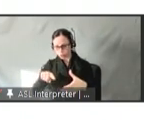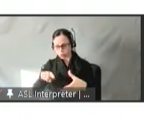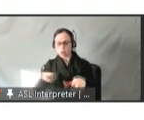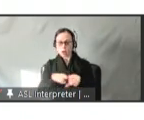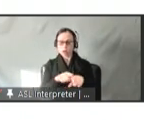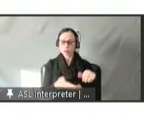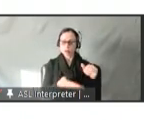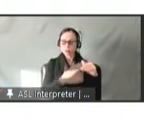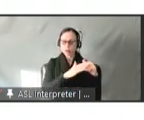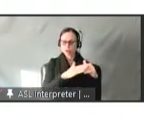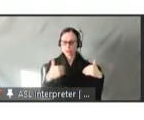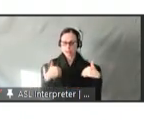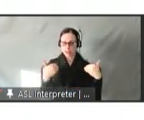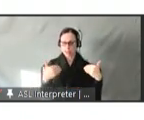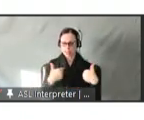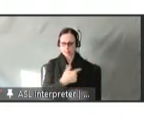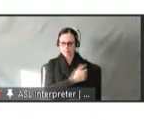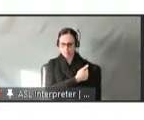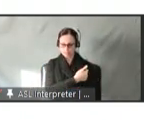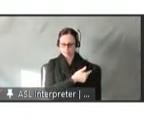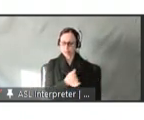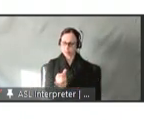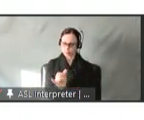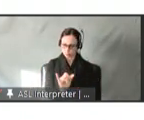increase adolescent vaccinations